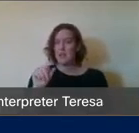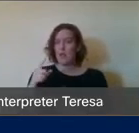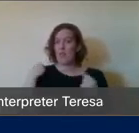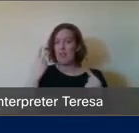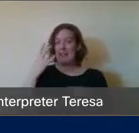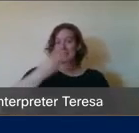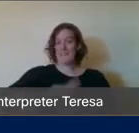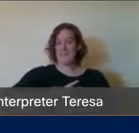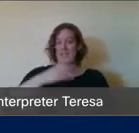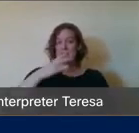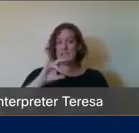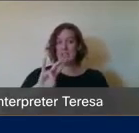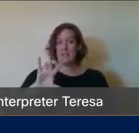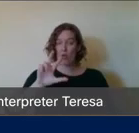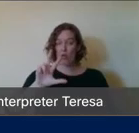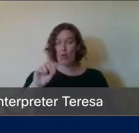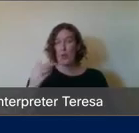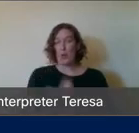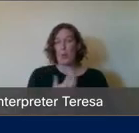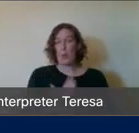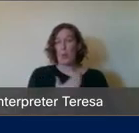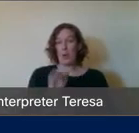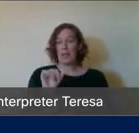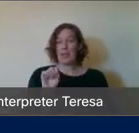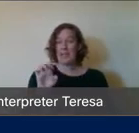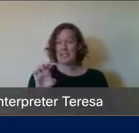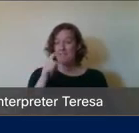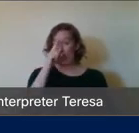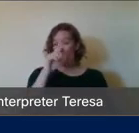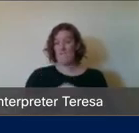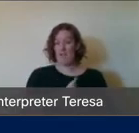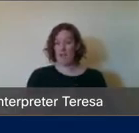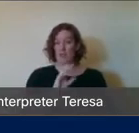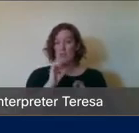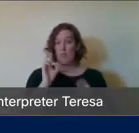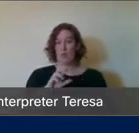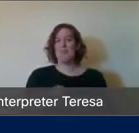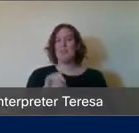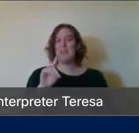7 days, 730 new cases of the virus have been reported in DC.